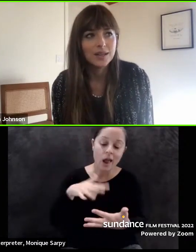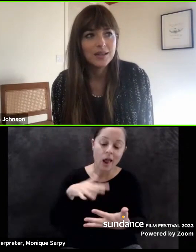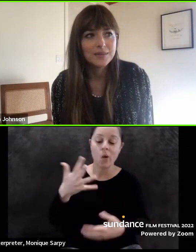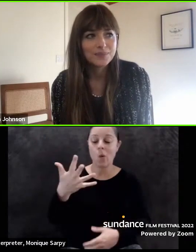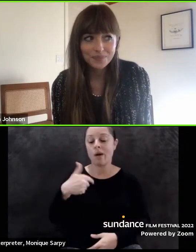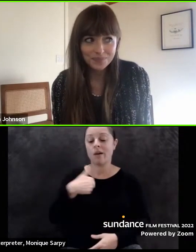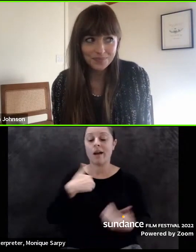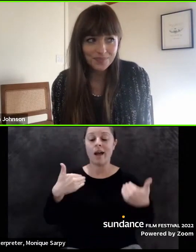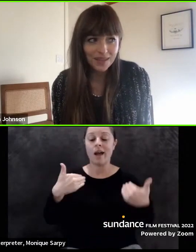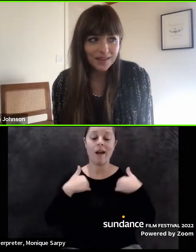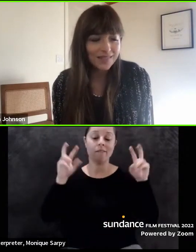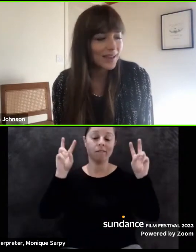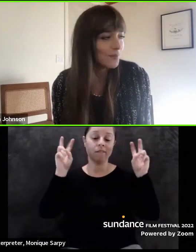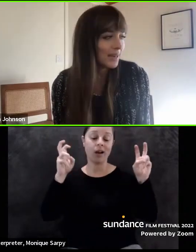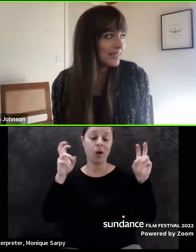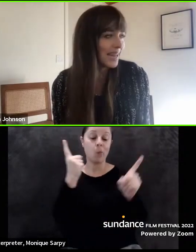to,